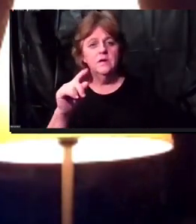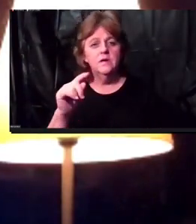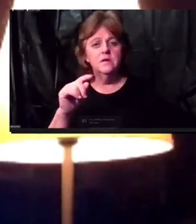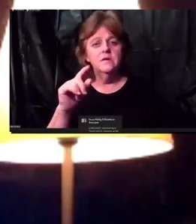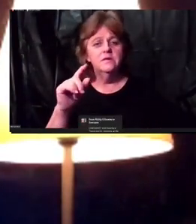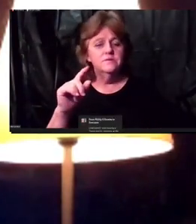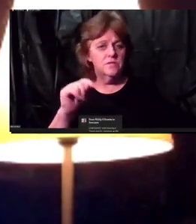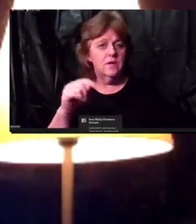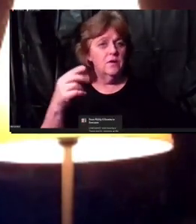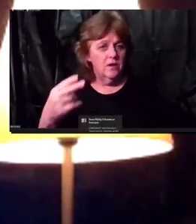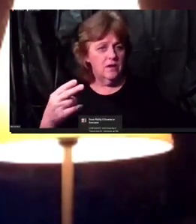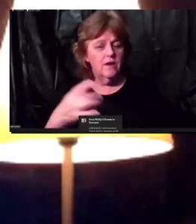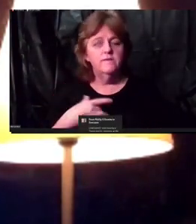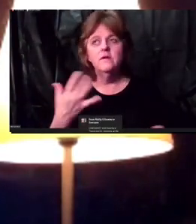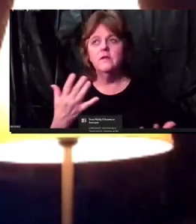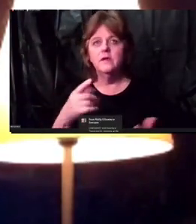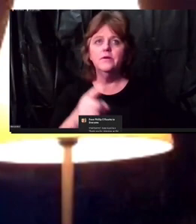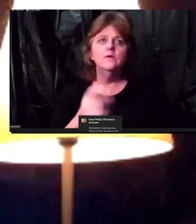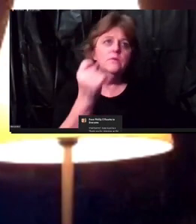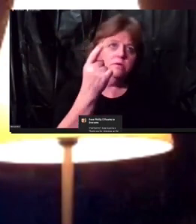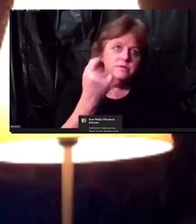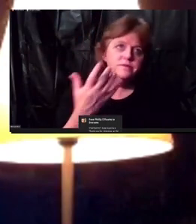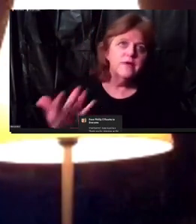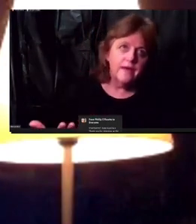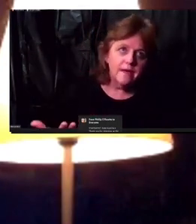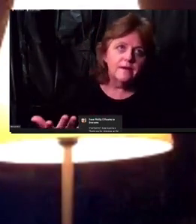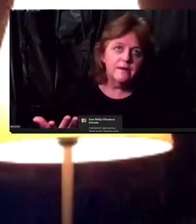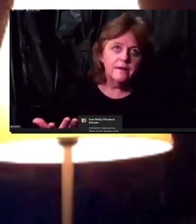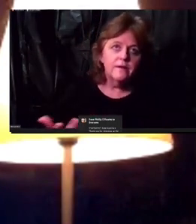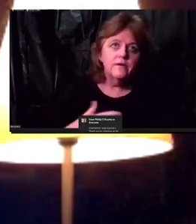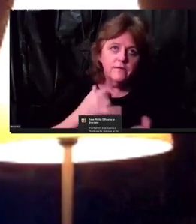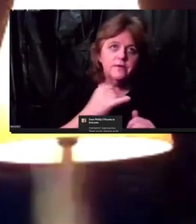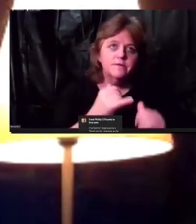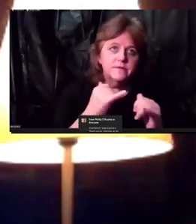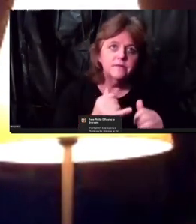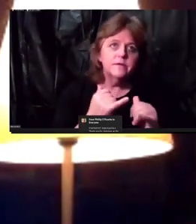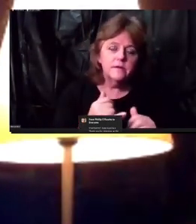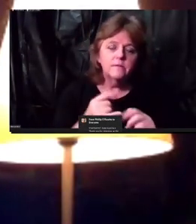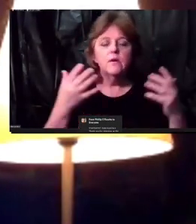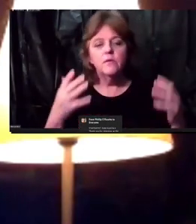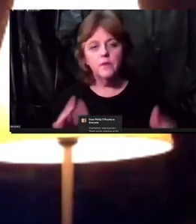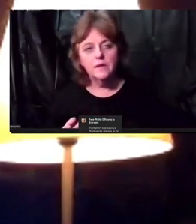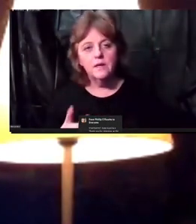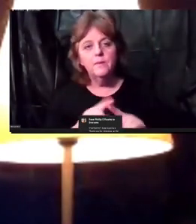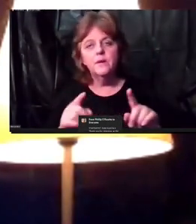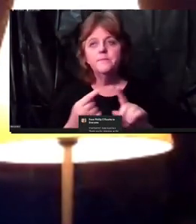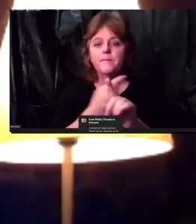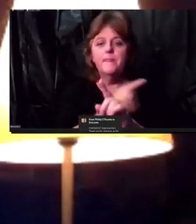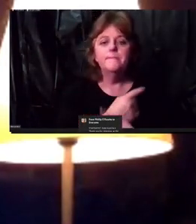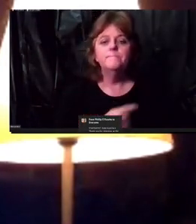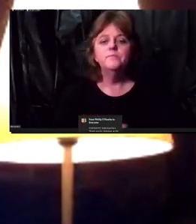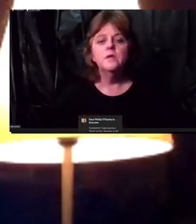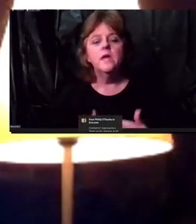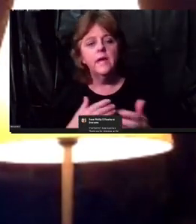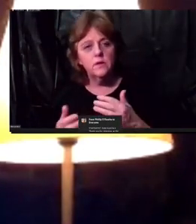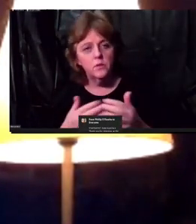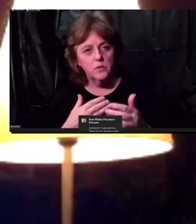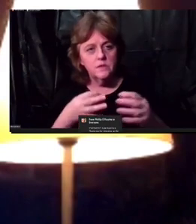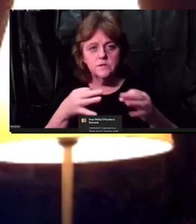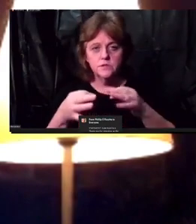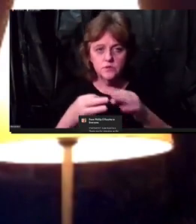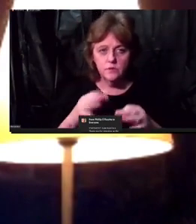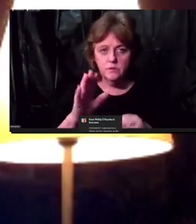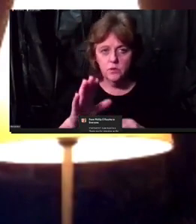we're preaching to the choir. And I know that you're aware of much of this already, but I digress. Let me get back to describing